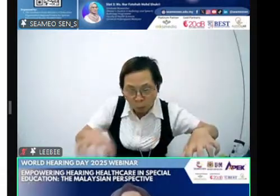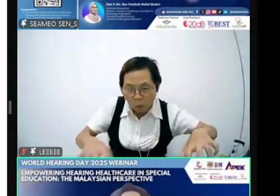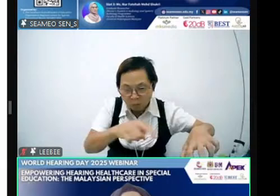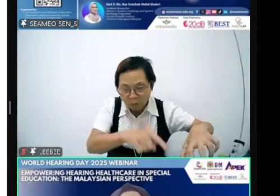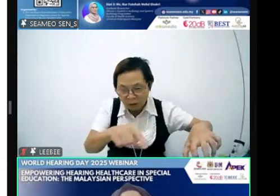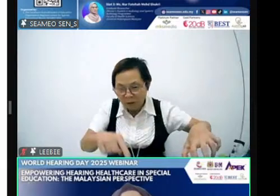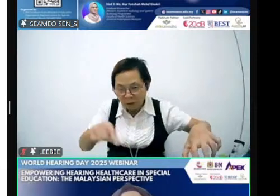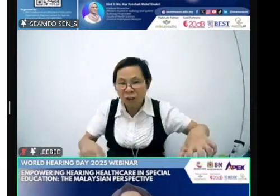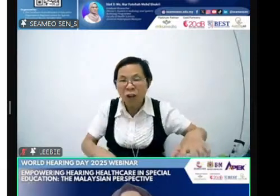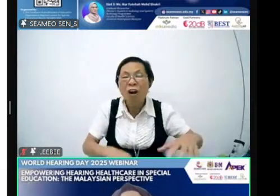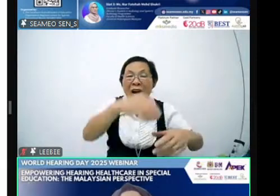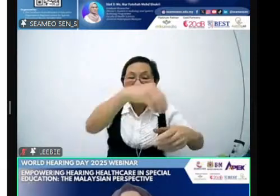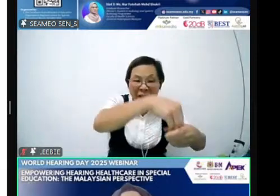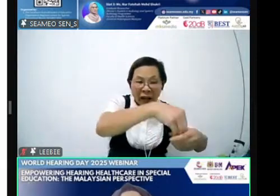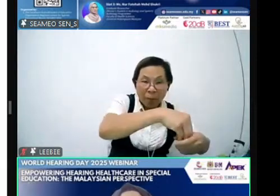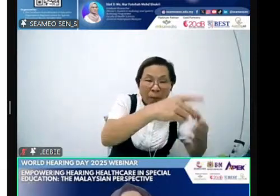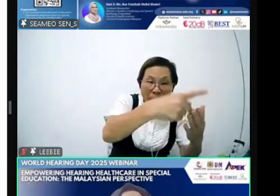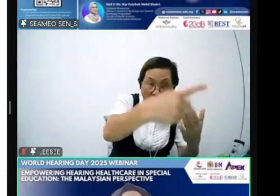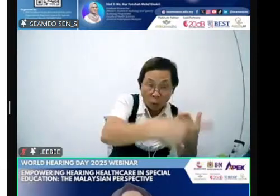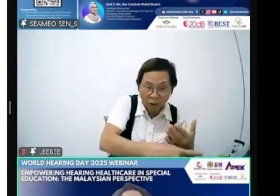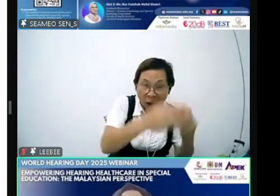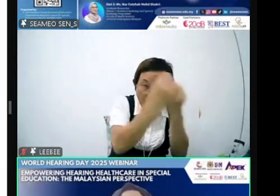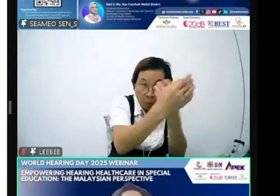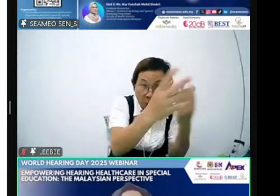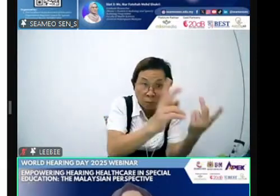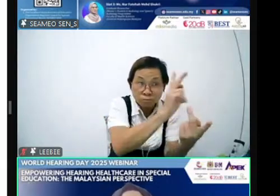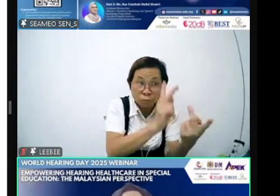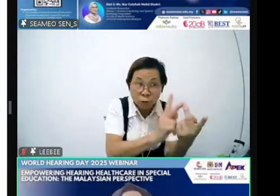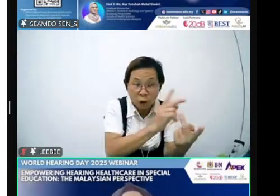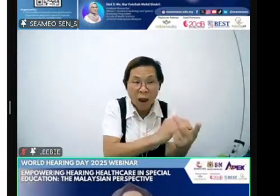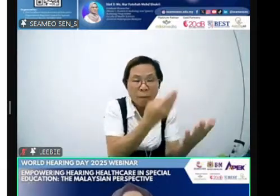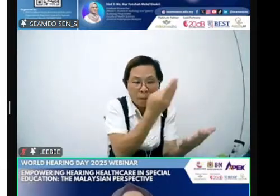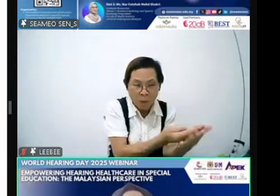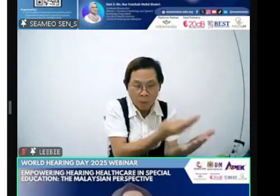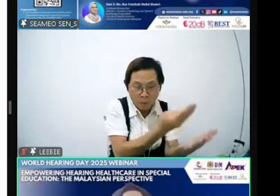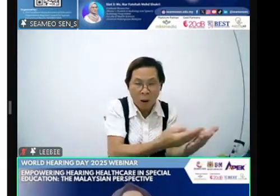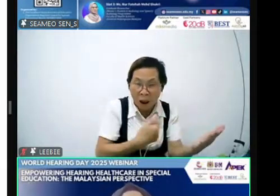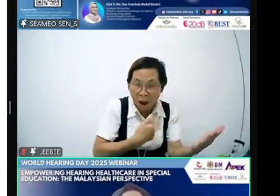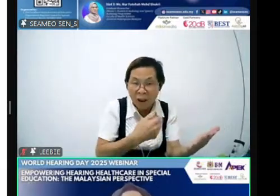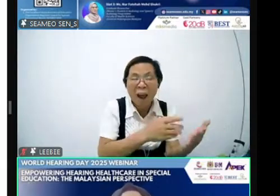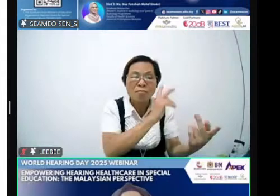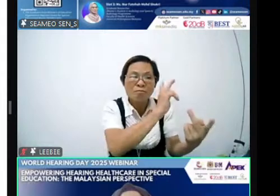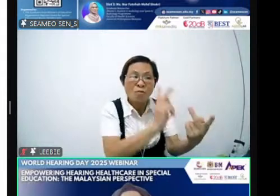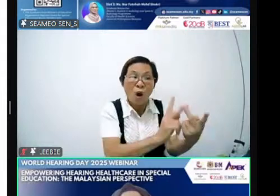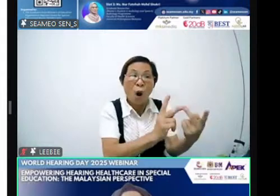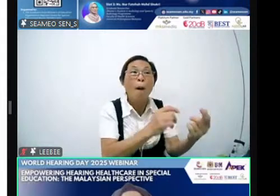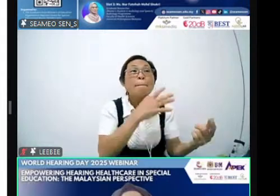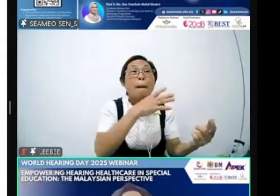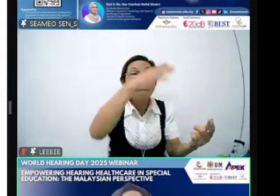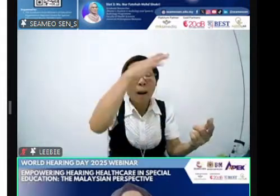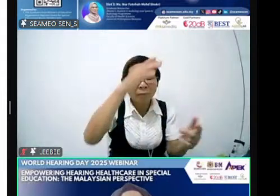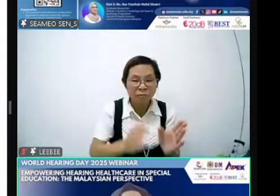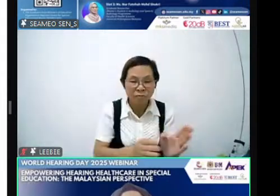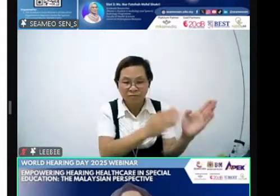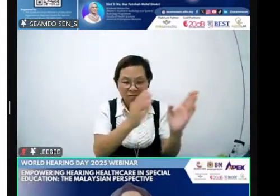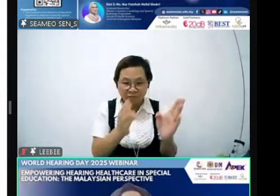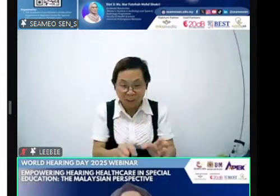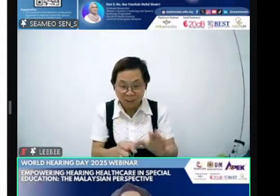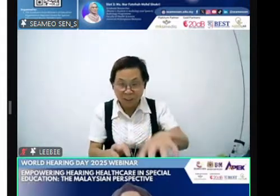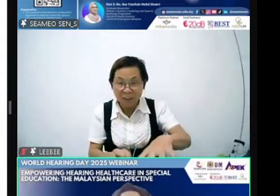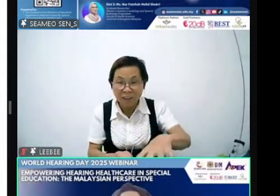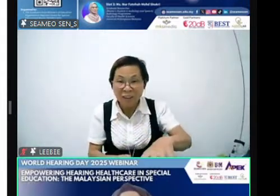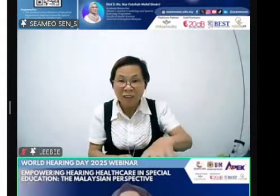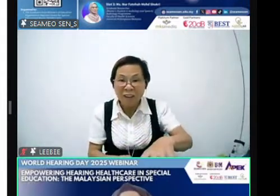Content quality, ensuring the information is accurate, evidence-based, and relevant to parents. The next key areas is literacy